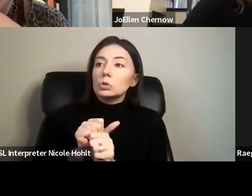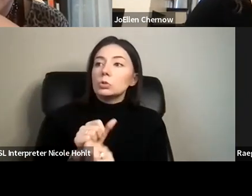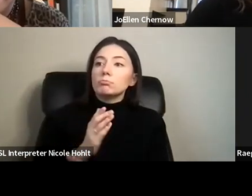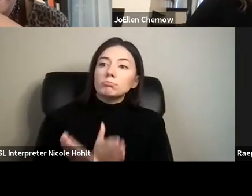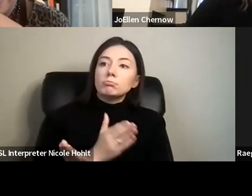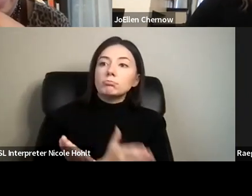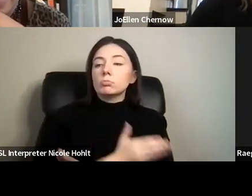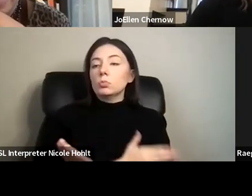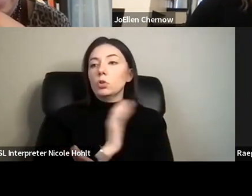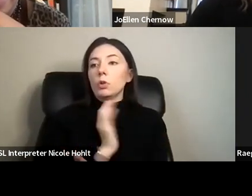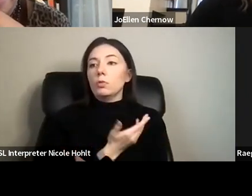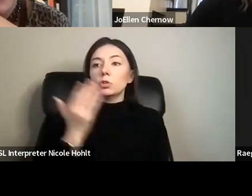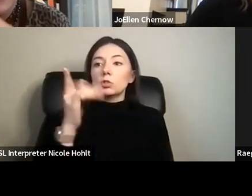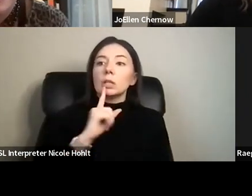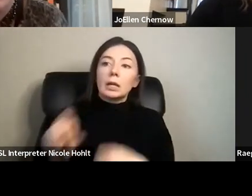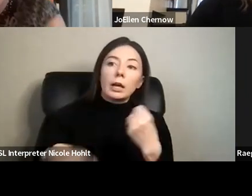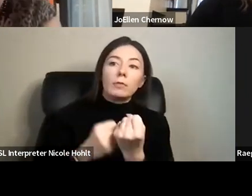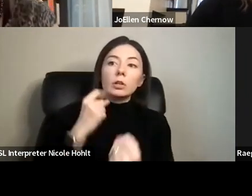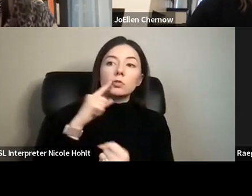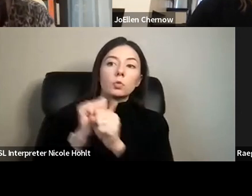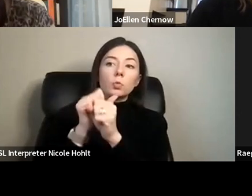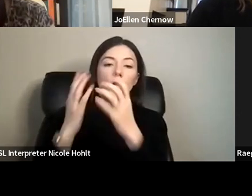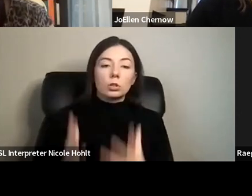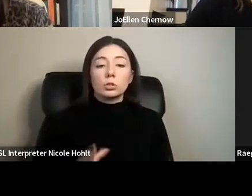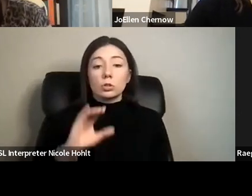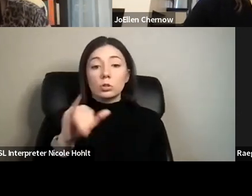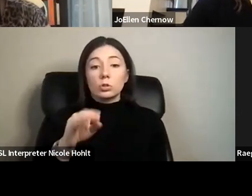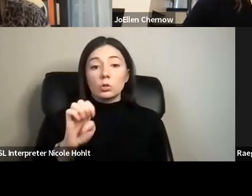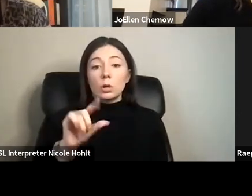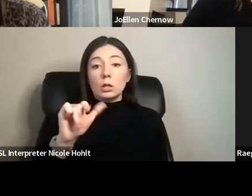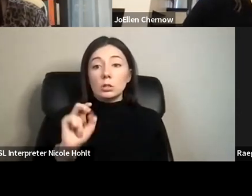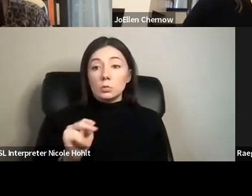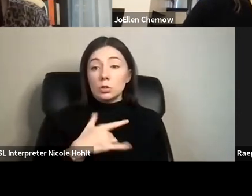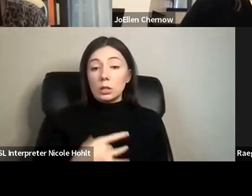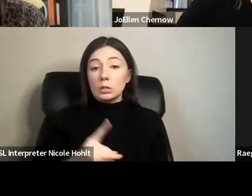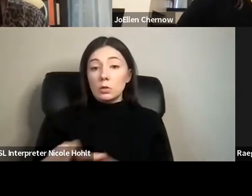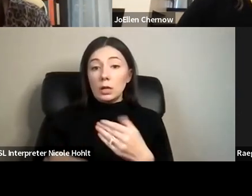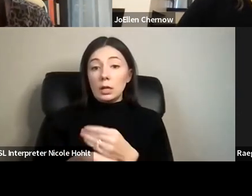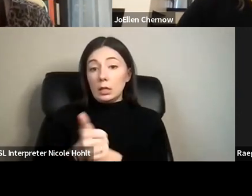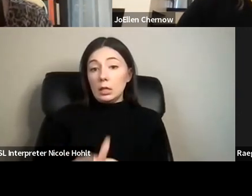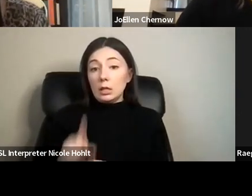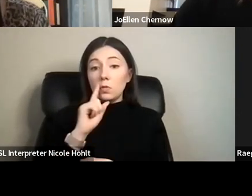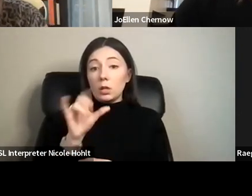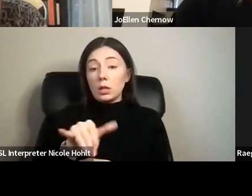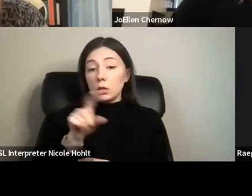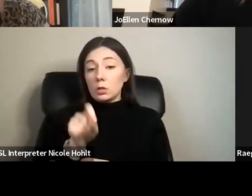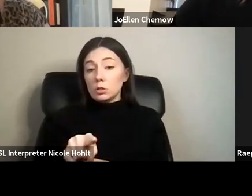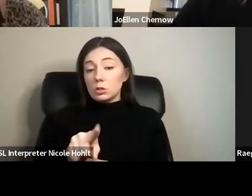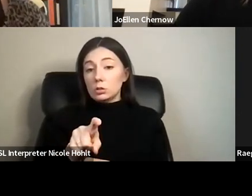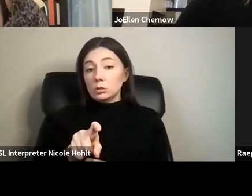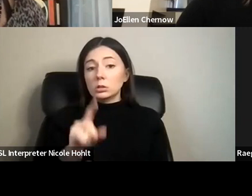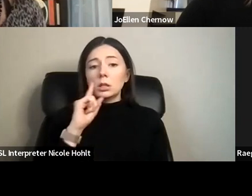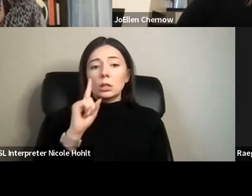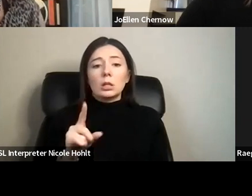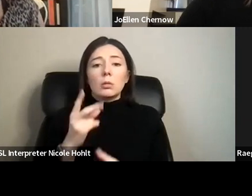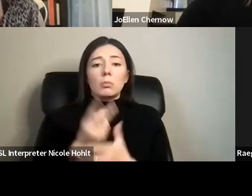workers. And JoEllen, would you like to add anything for that question? I think both